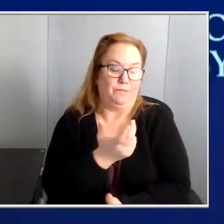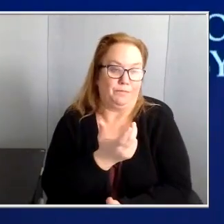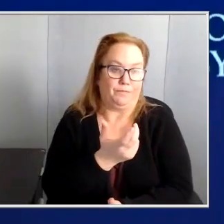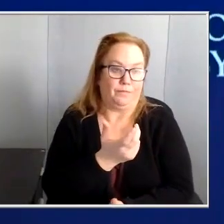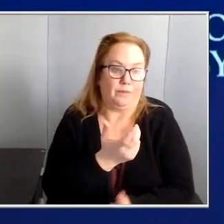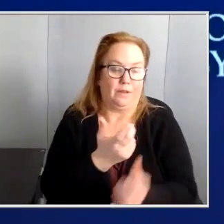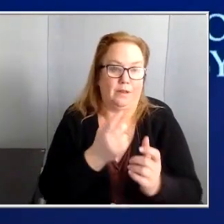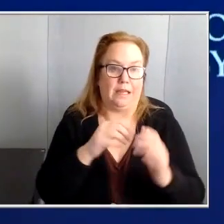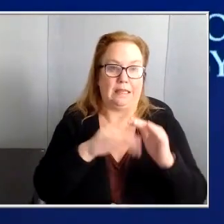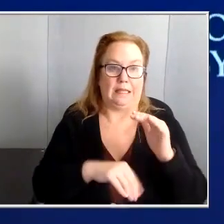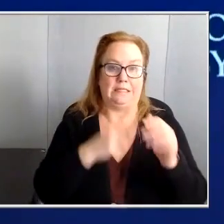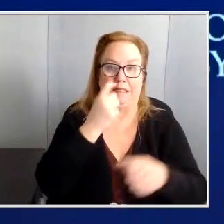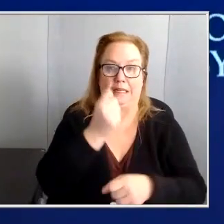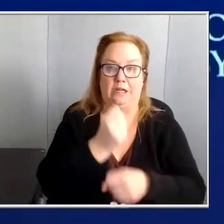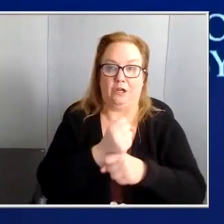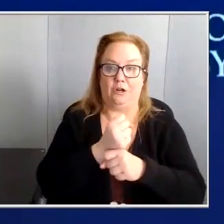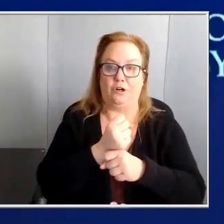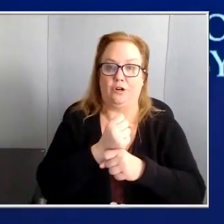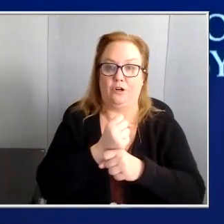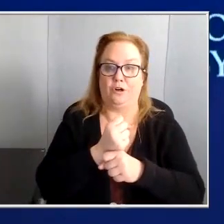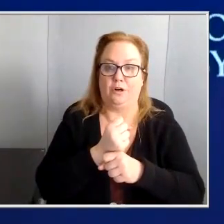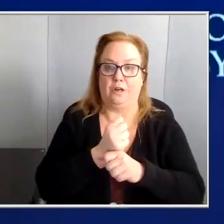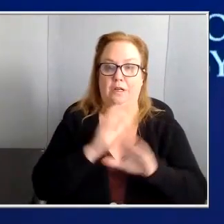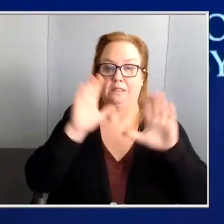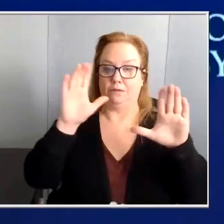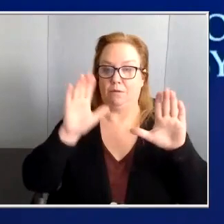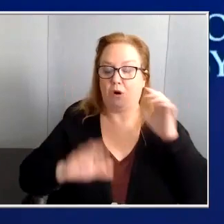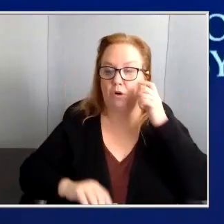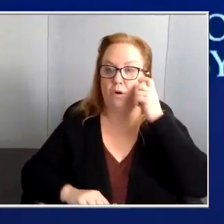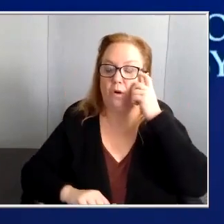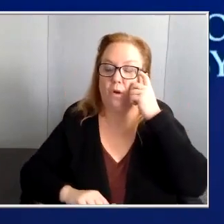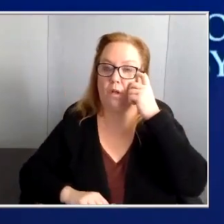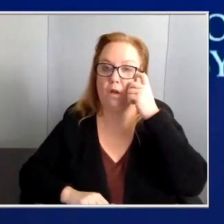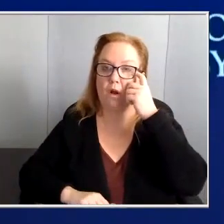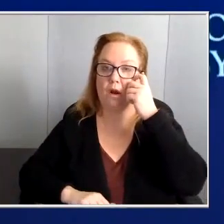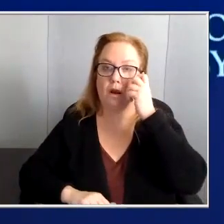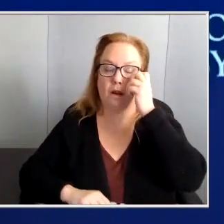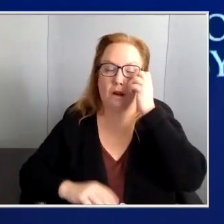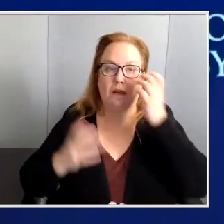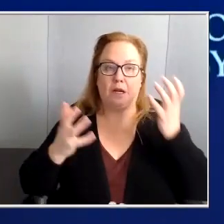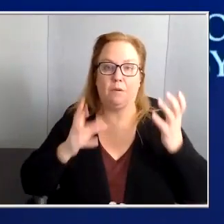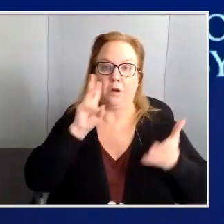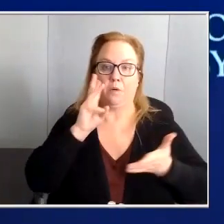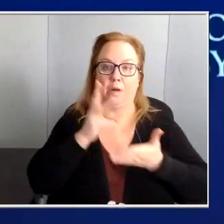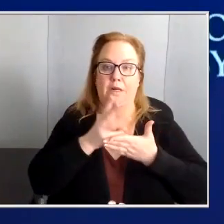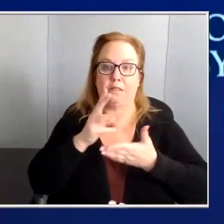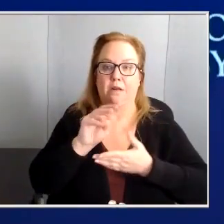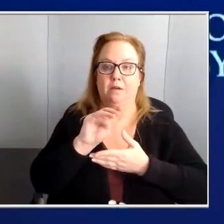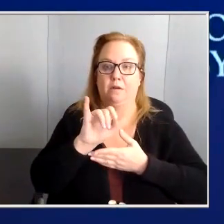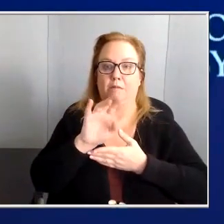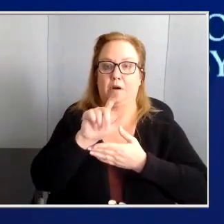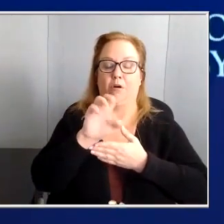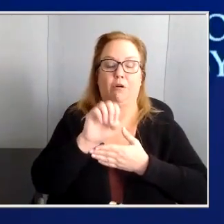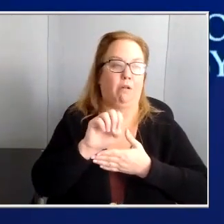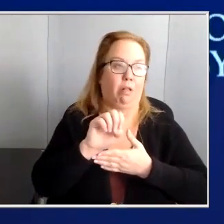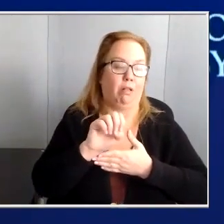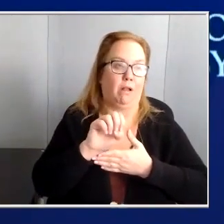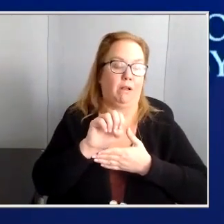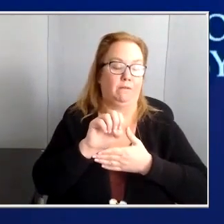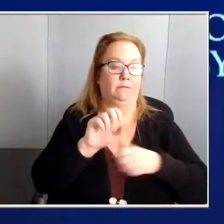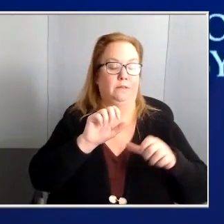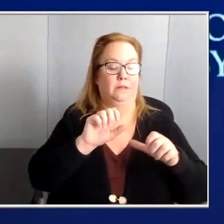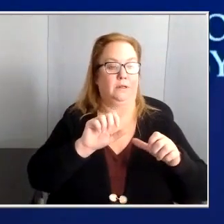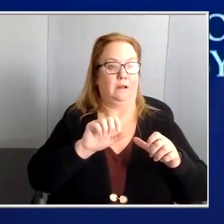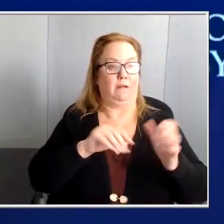a year for COVID, that is remarkable. And here we are again witnessing another miracle of the modern age. It is a great time